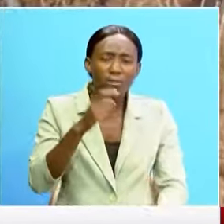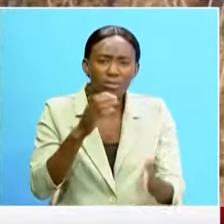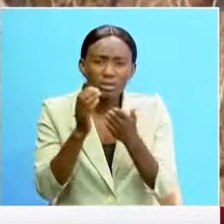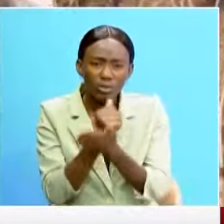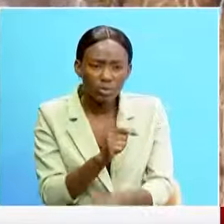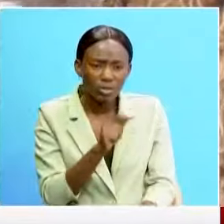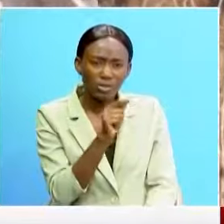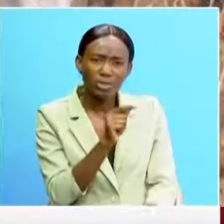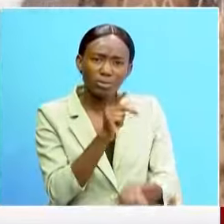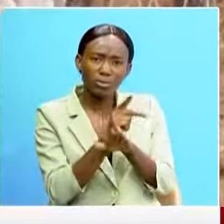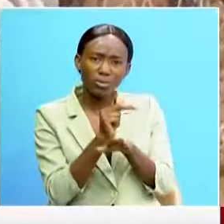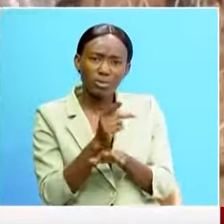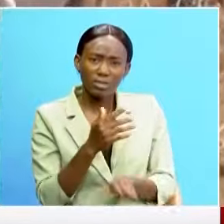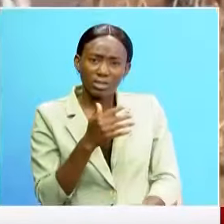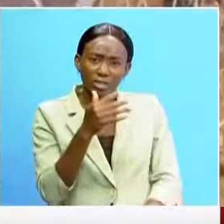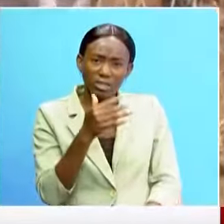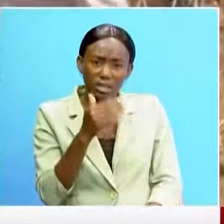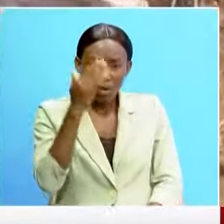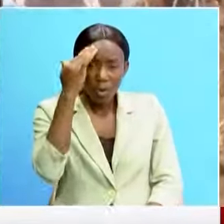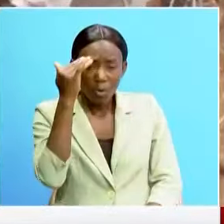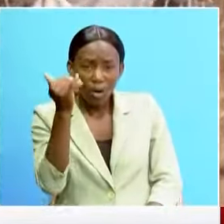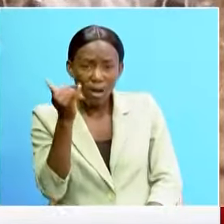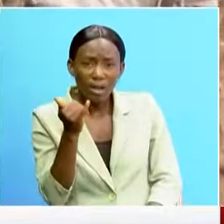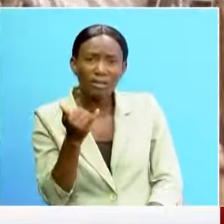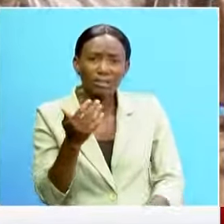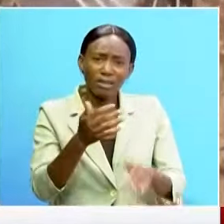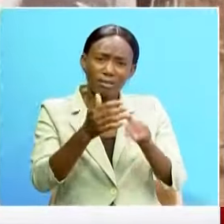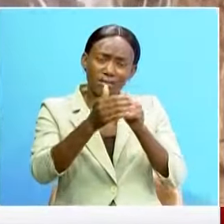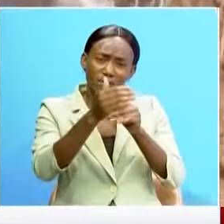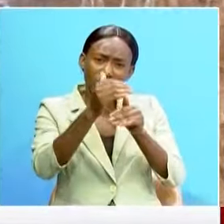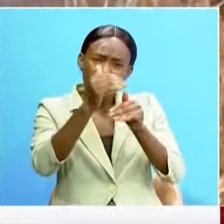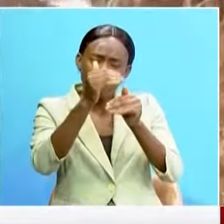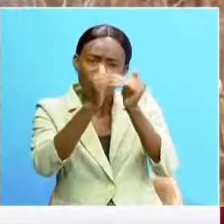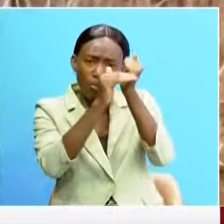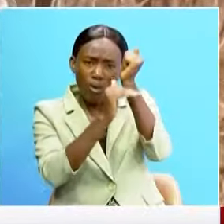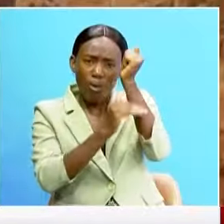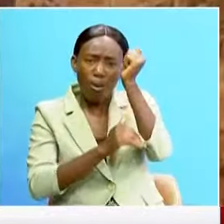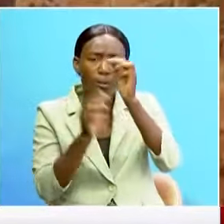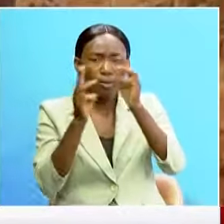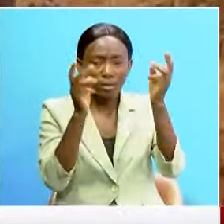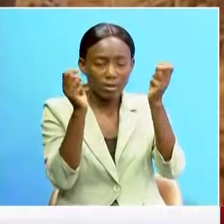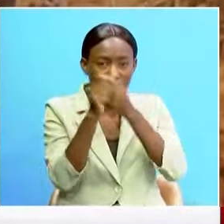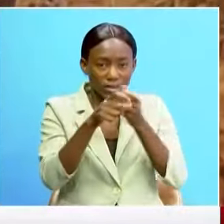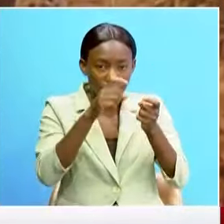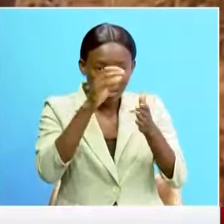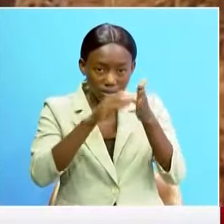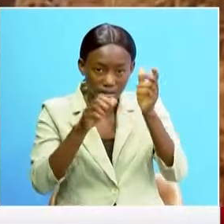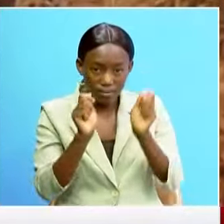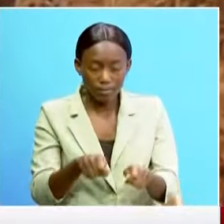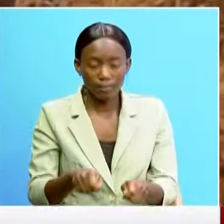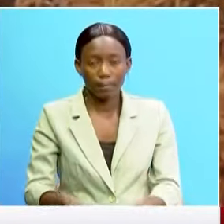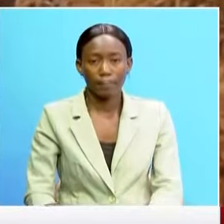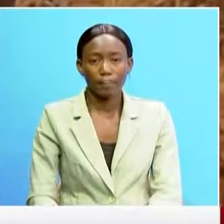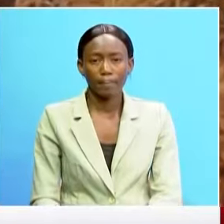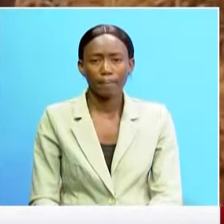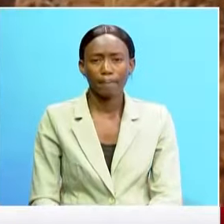trading project in a bid to mitigate the negative effects of climate change. Program